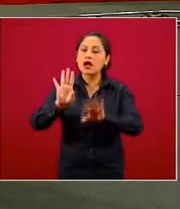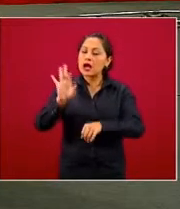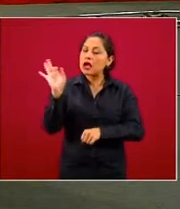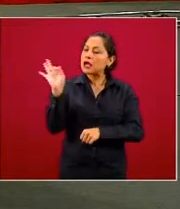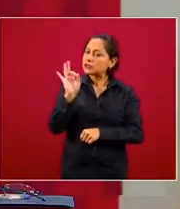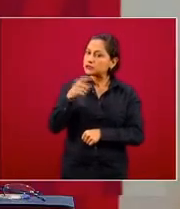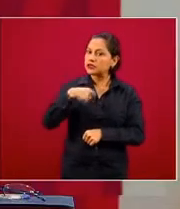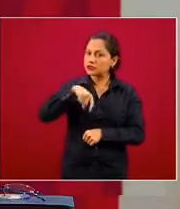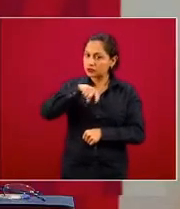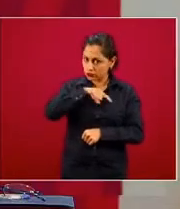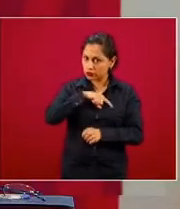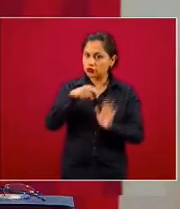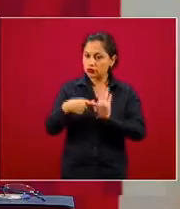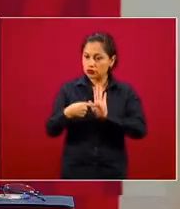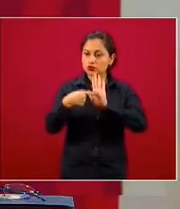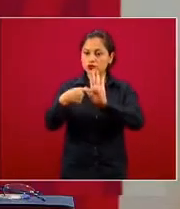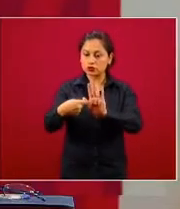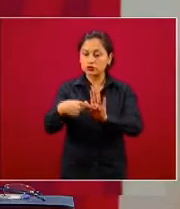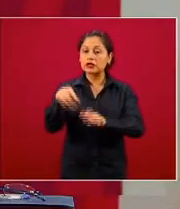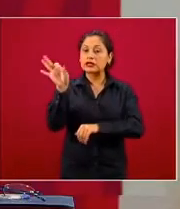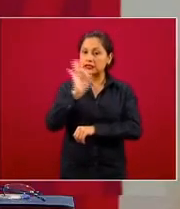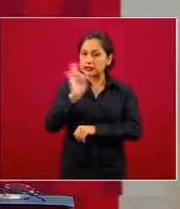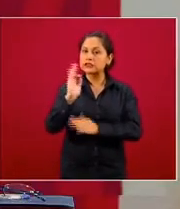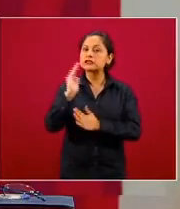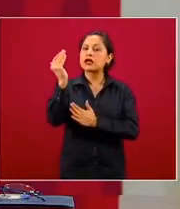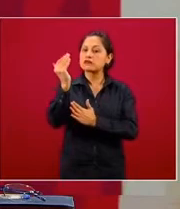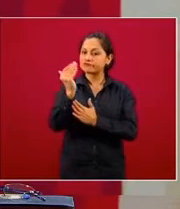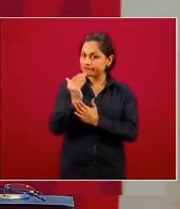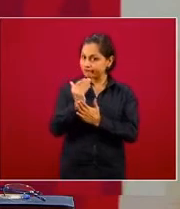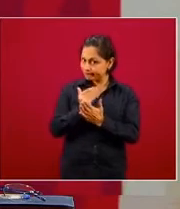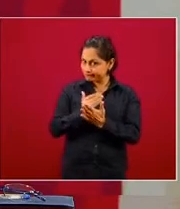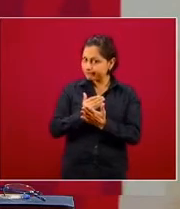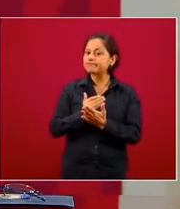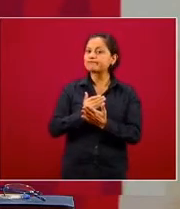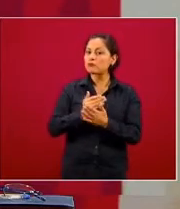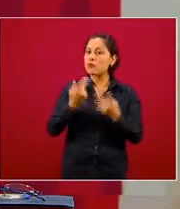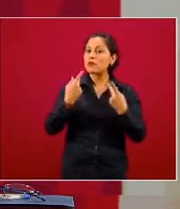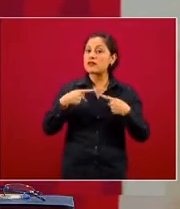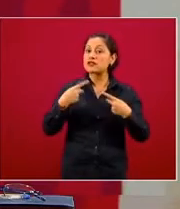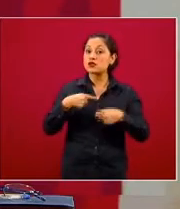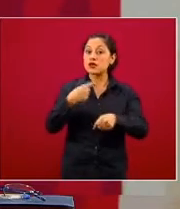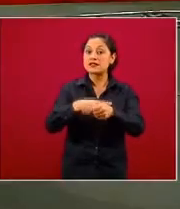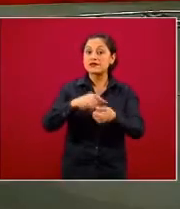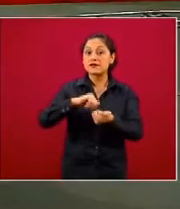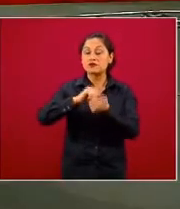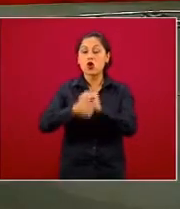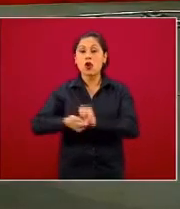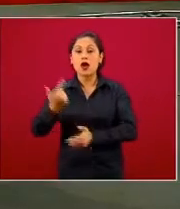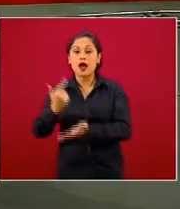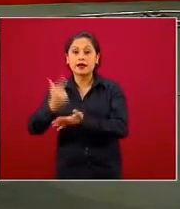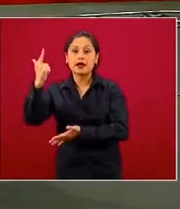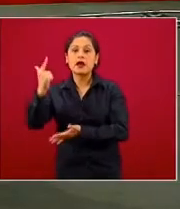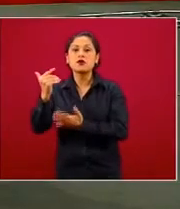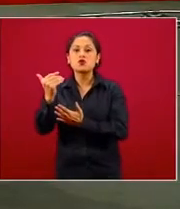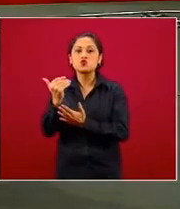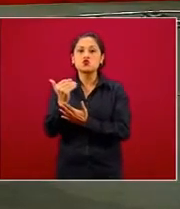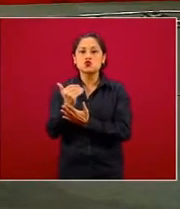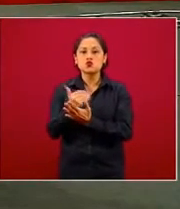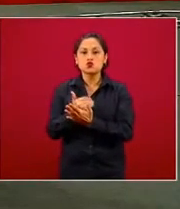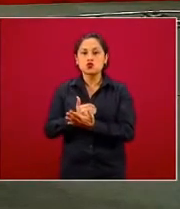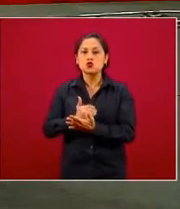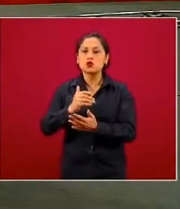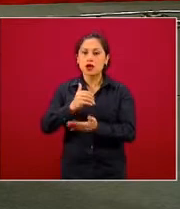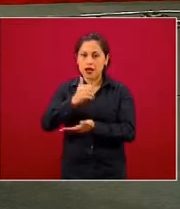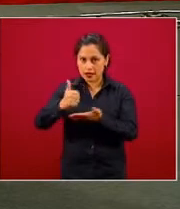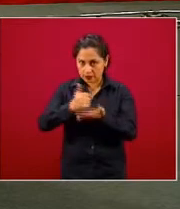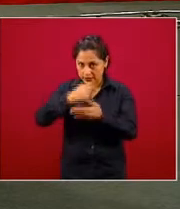days. So that we could have a statistic that really does show how the number of people